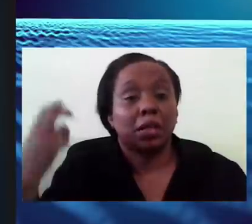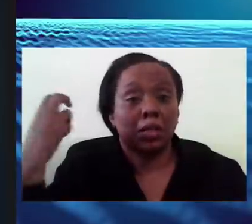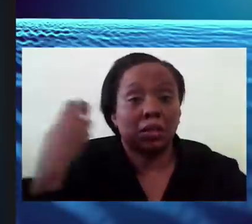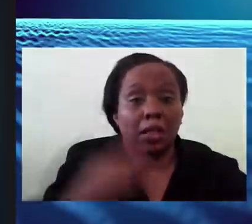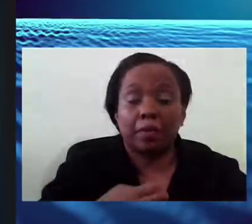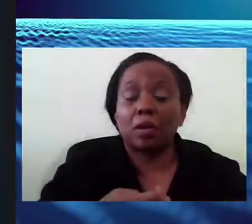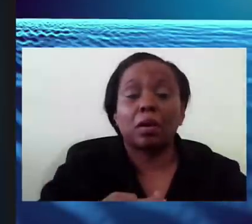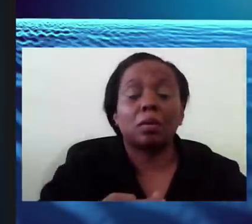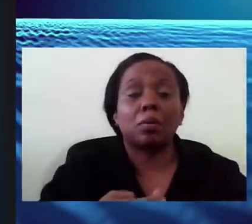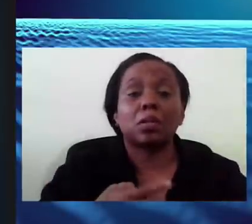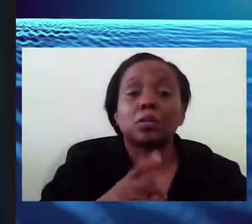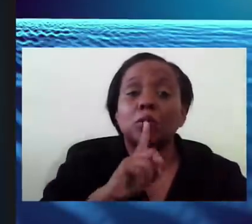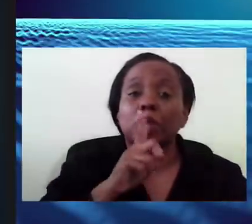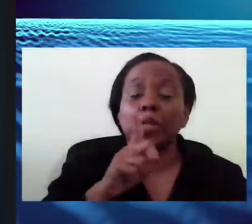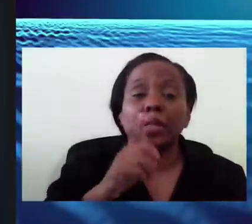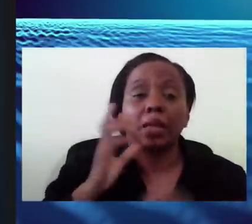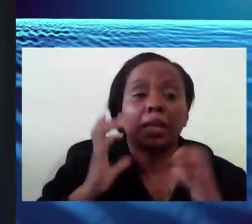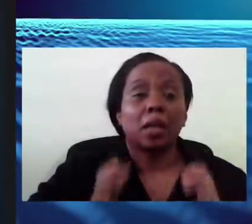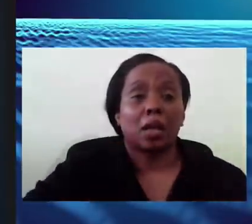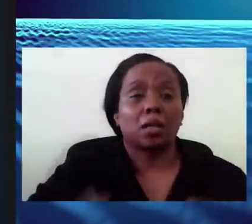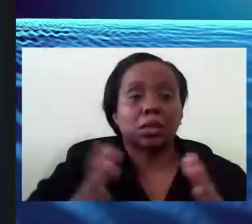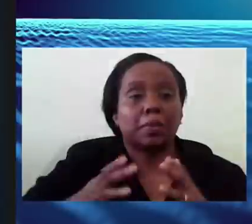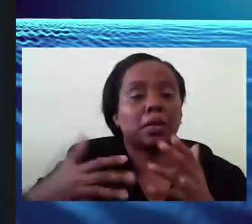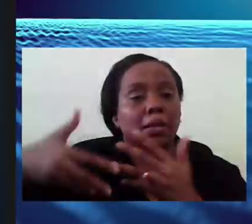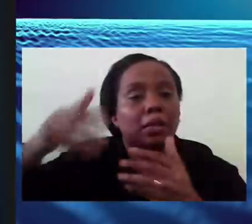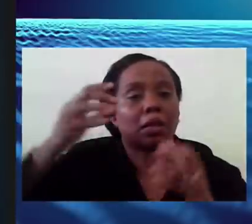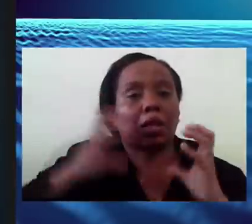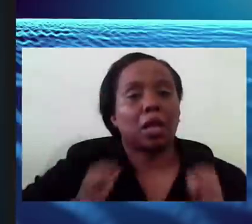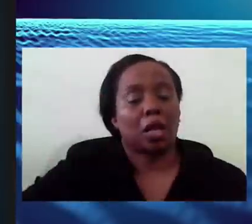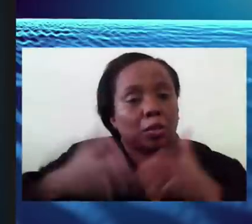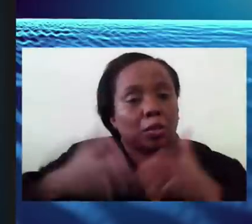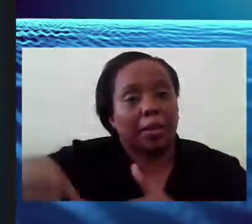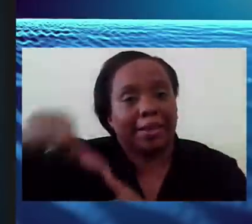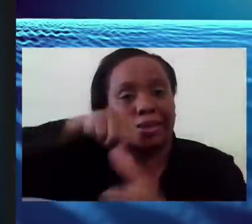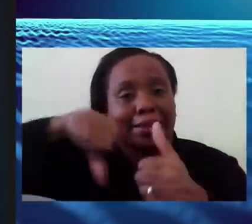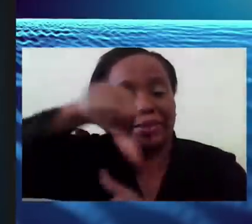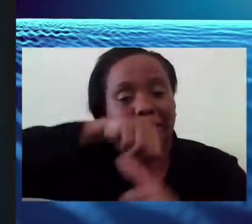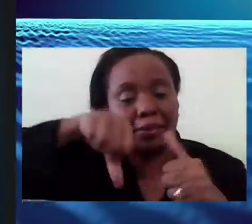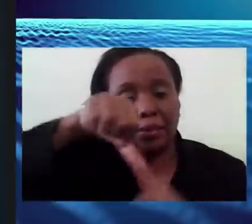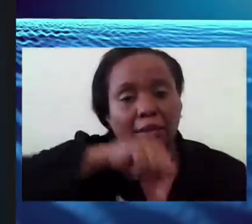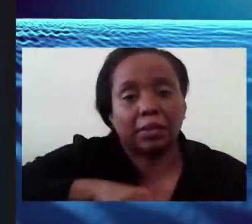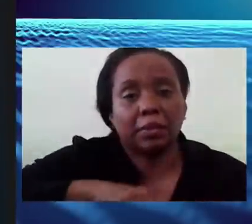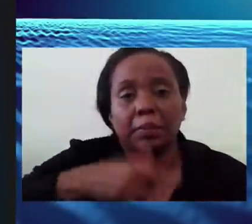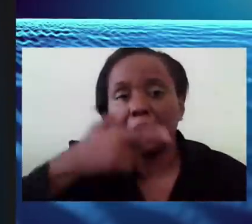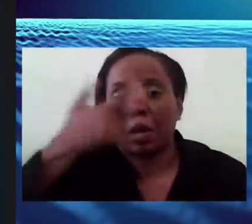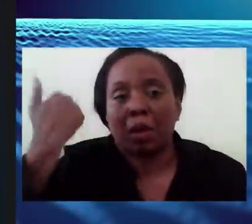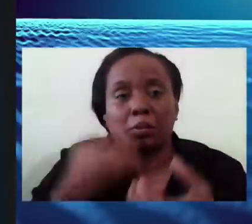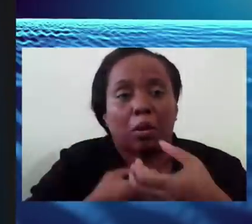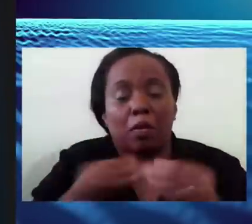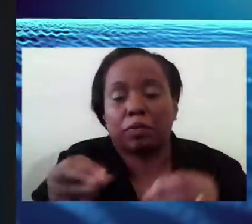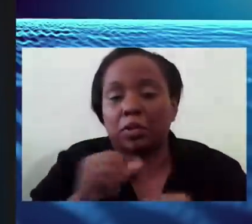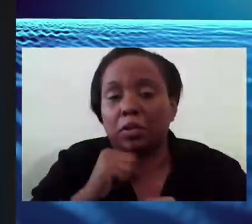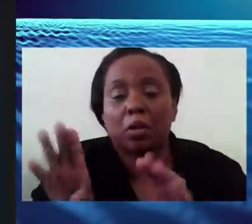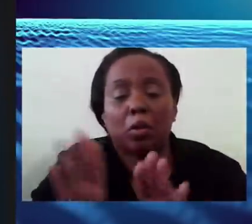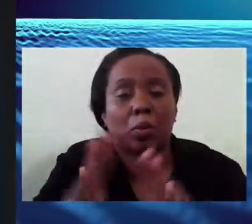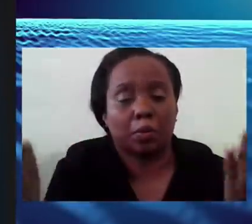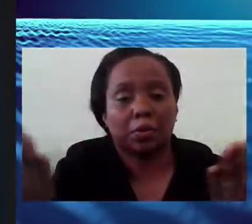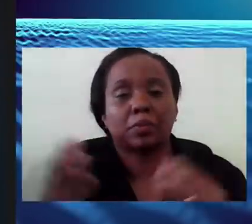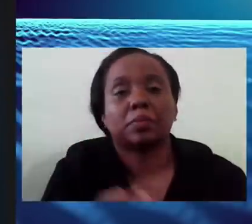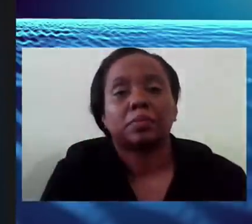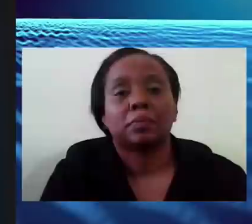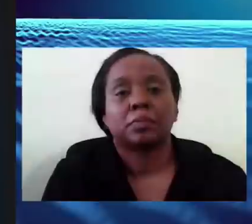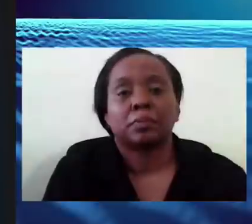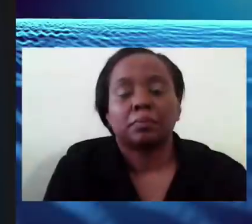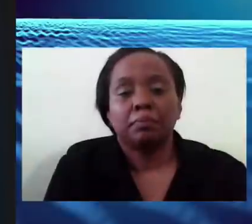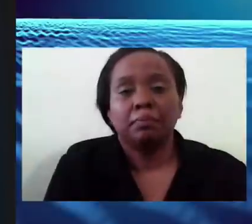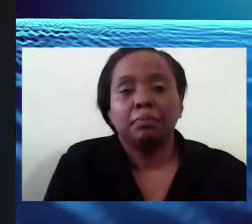required customer interaction because of the inability to operate the offices. As much work as can be done remotely has